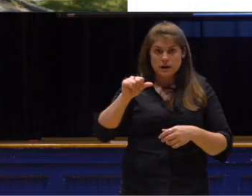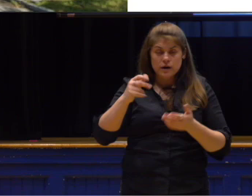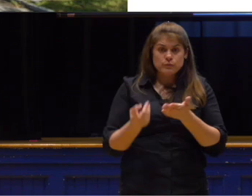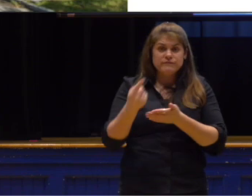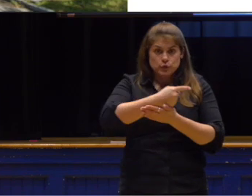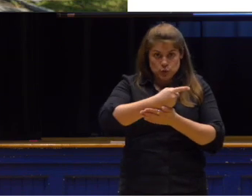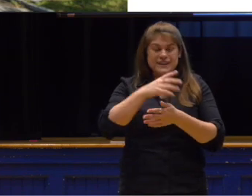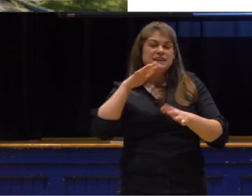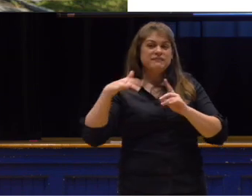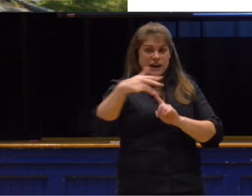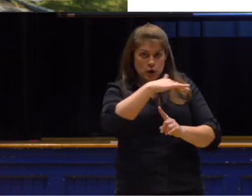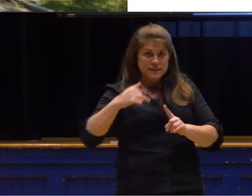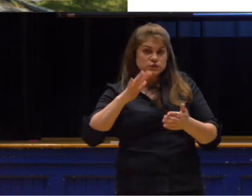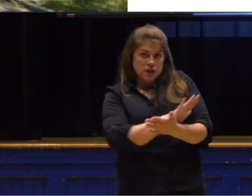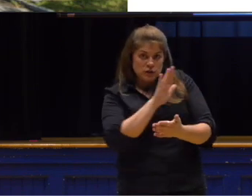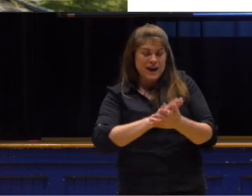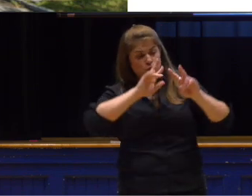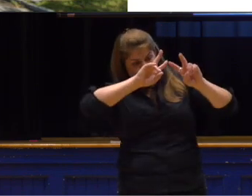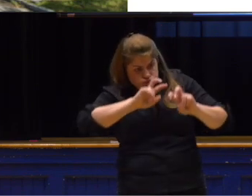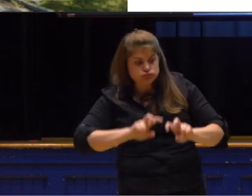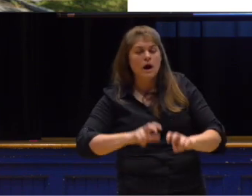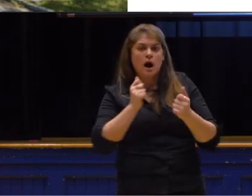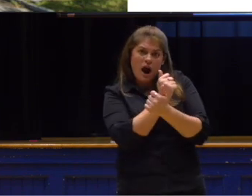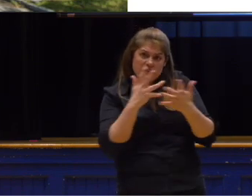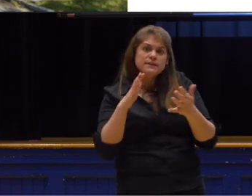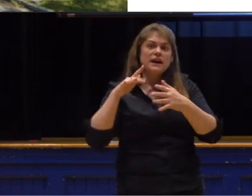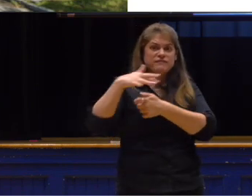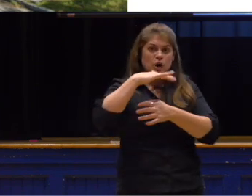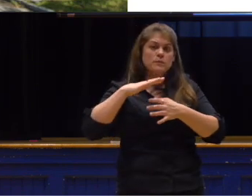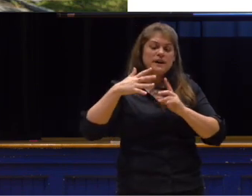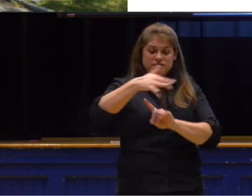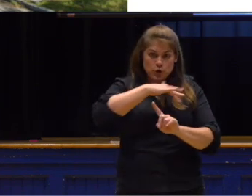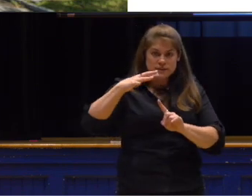had to be created that analyzed everything environmentally on this project.